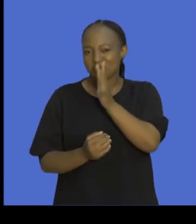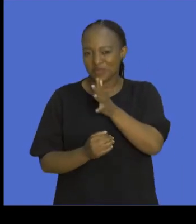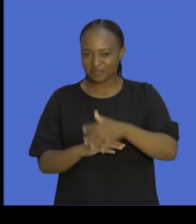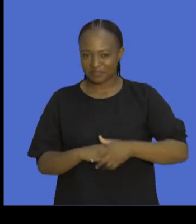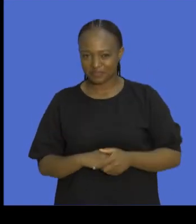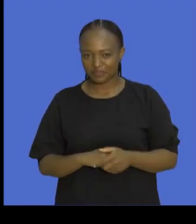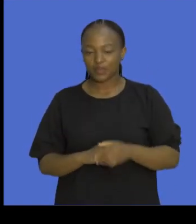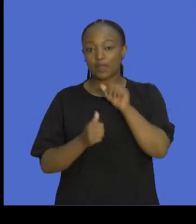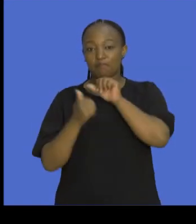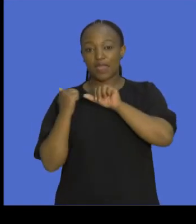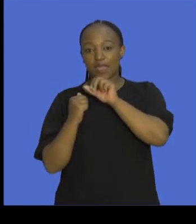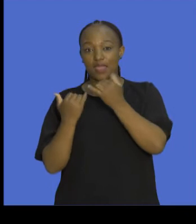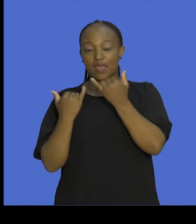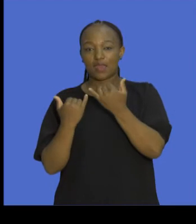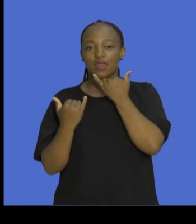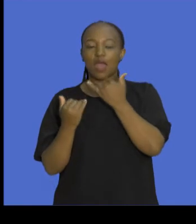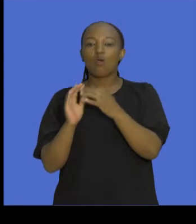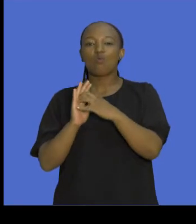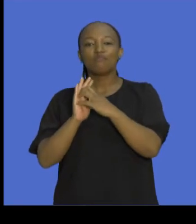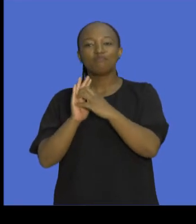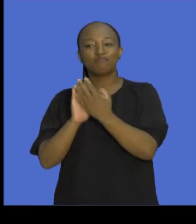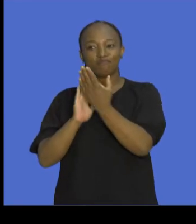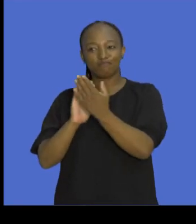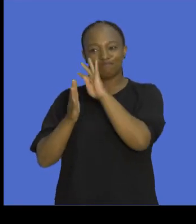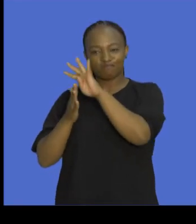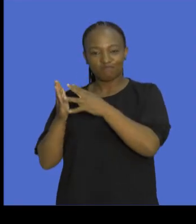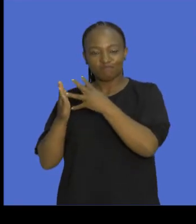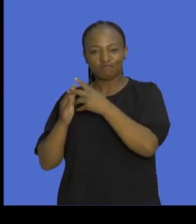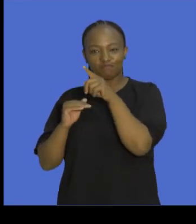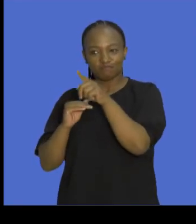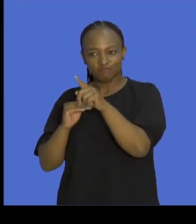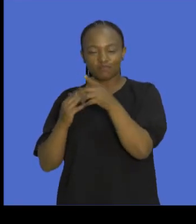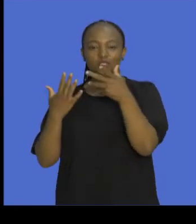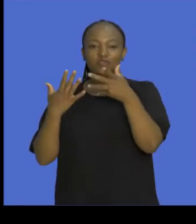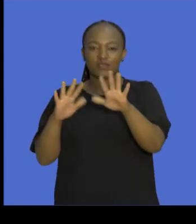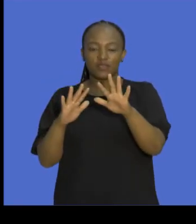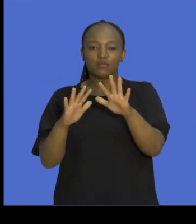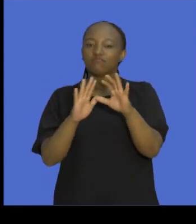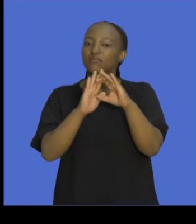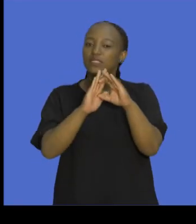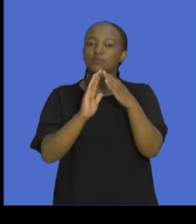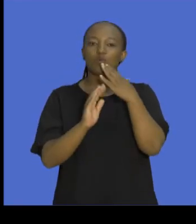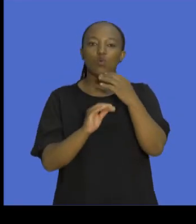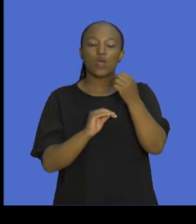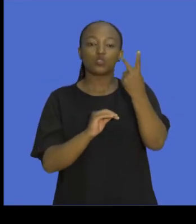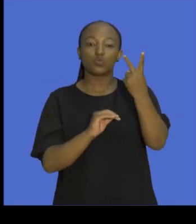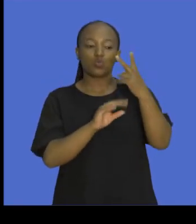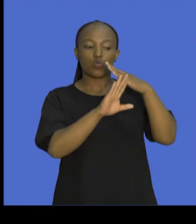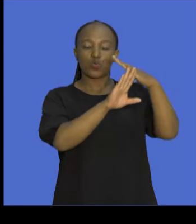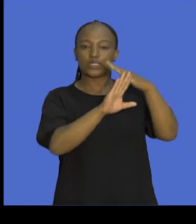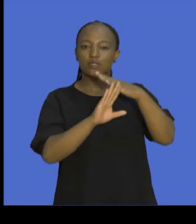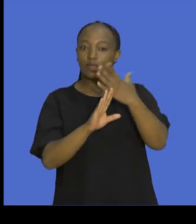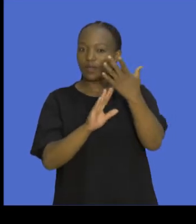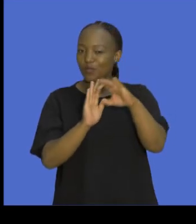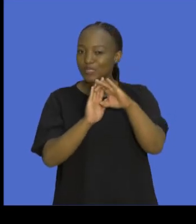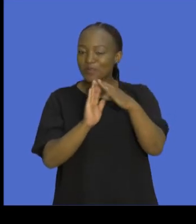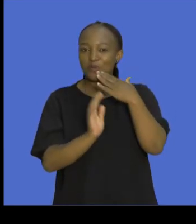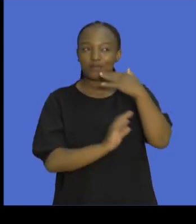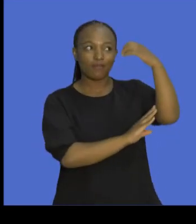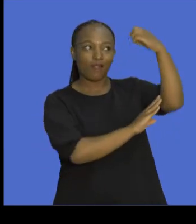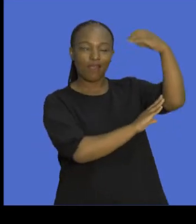go back to our simulation, okay? Now in this case, we will have two resistors, which is a light bulb,